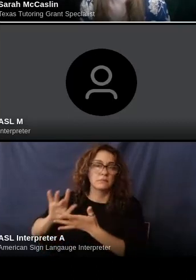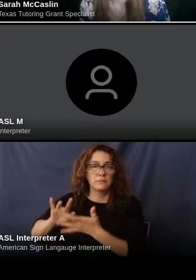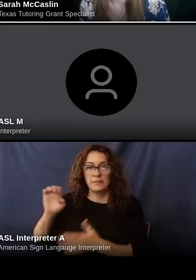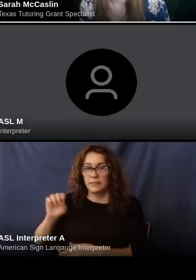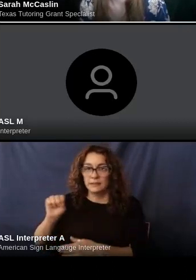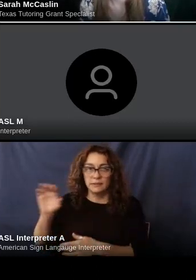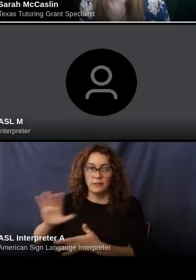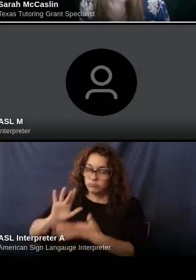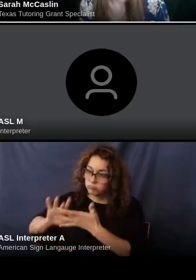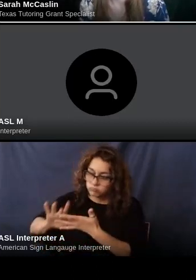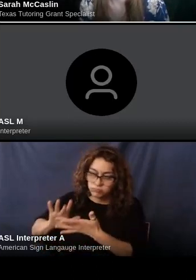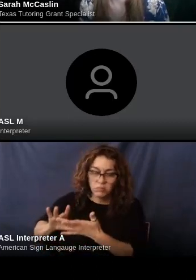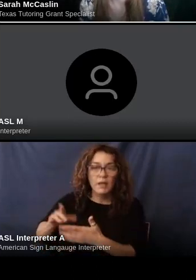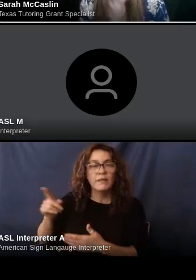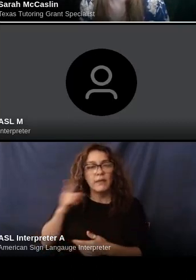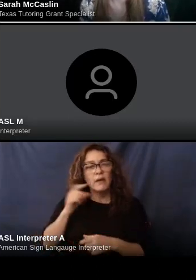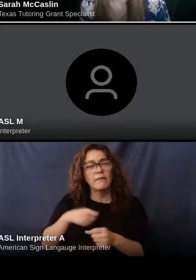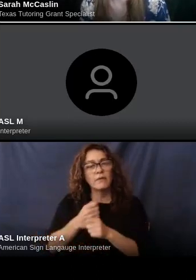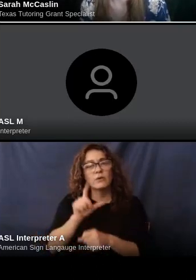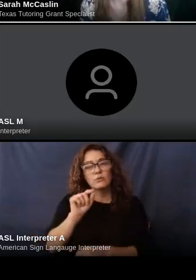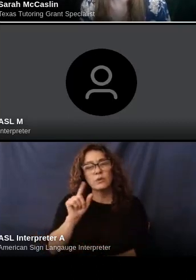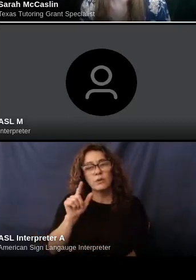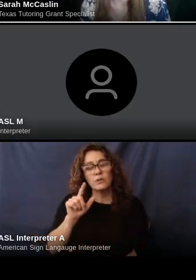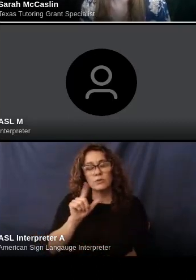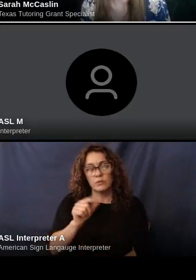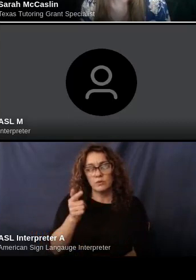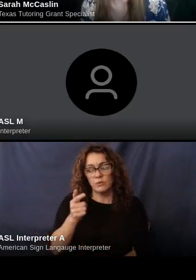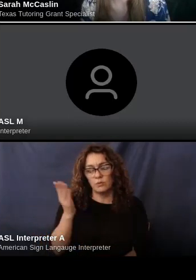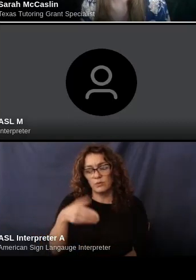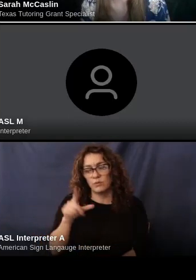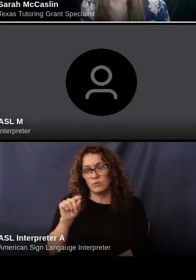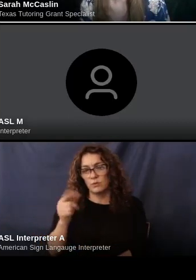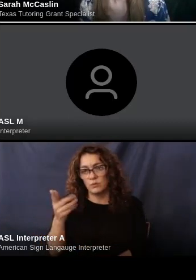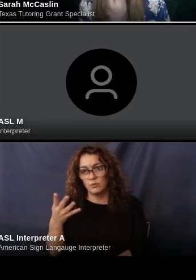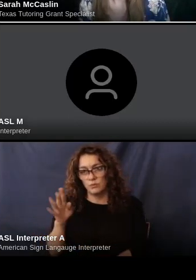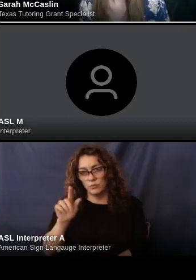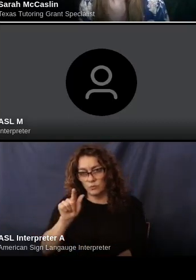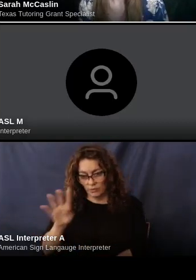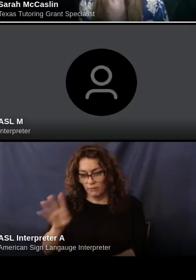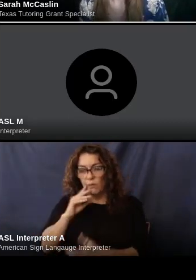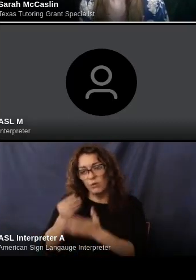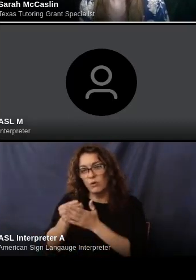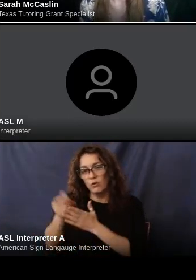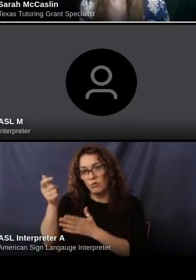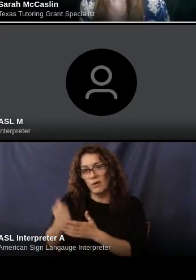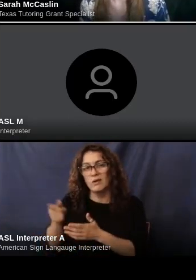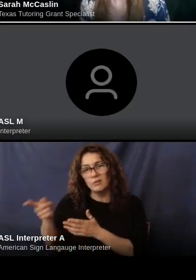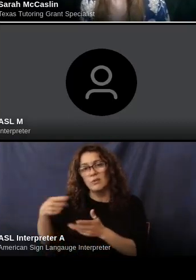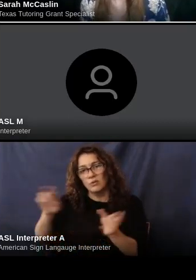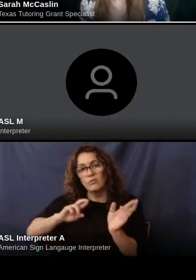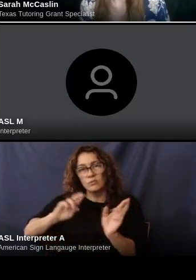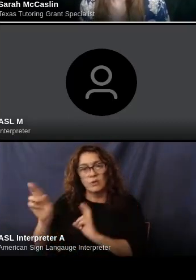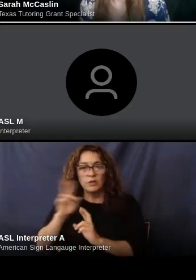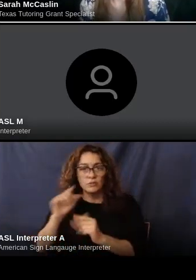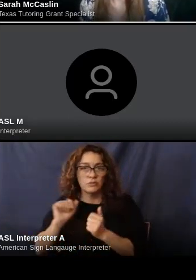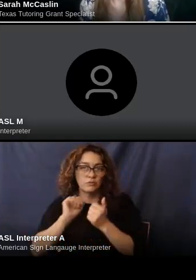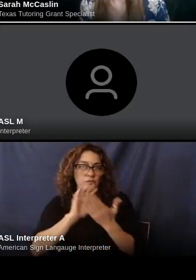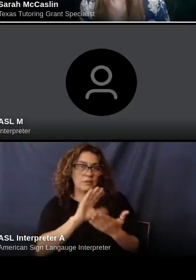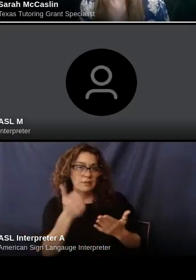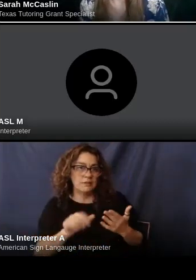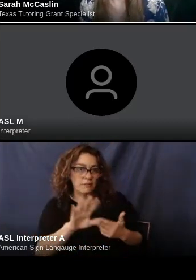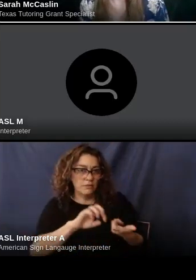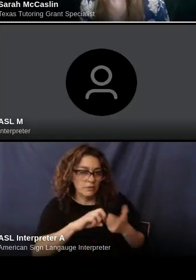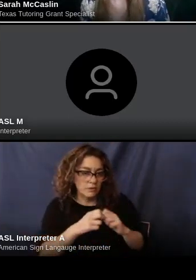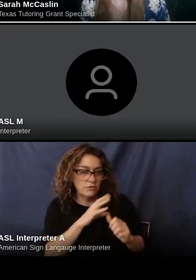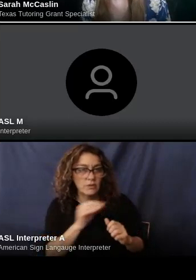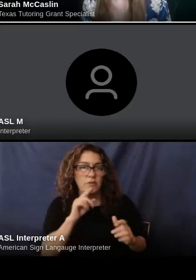have a 21-24 support grant to help scale tutoring initiatives that coincide very, very closely with